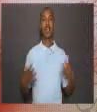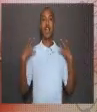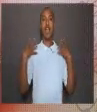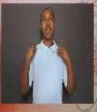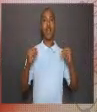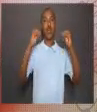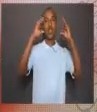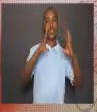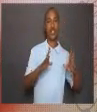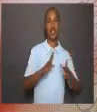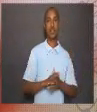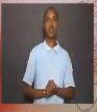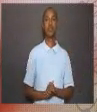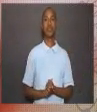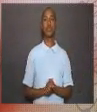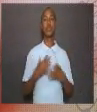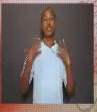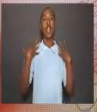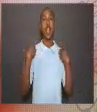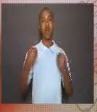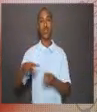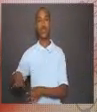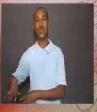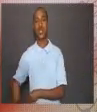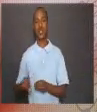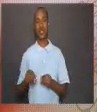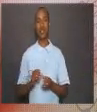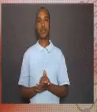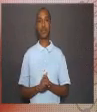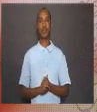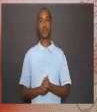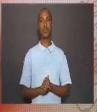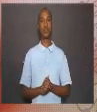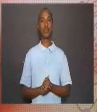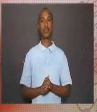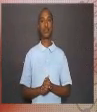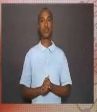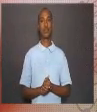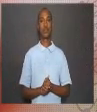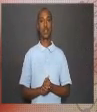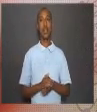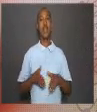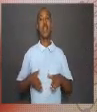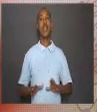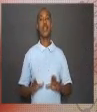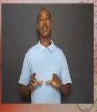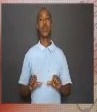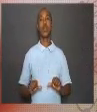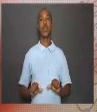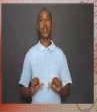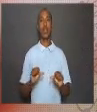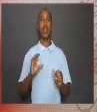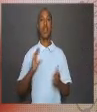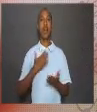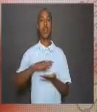Hello, teacher. Hello, students. Let us continue